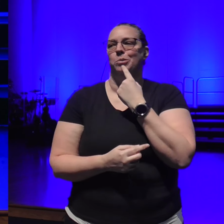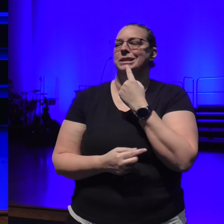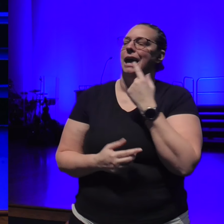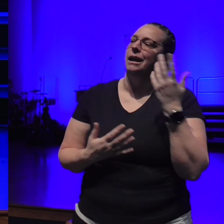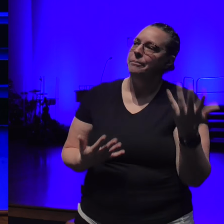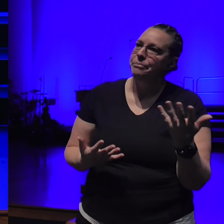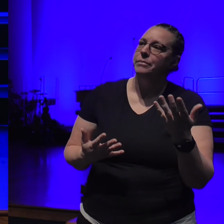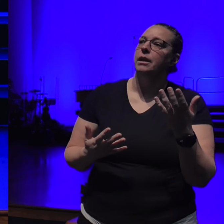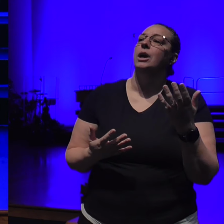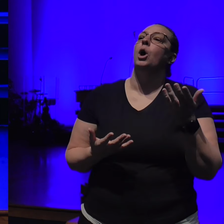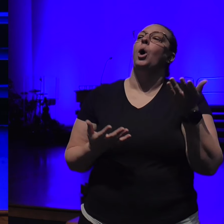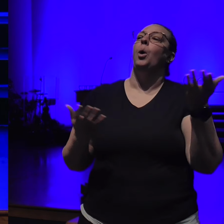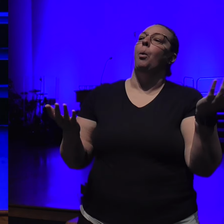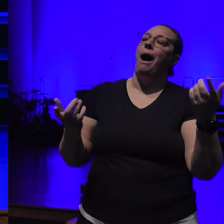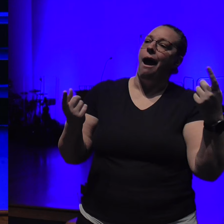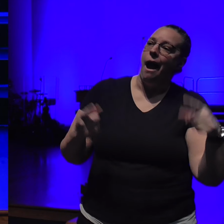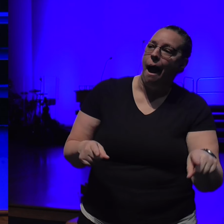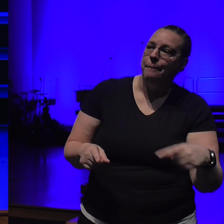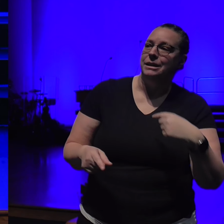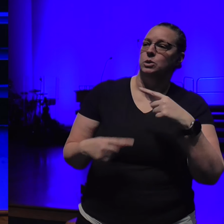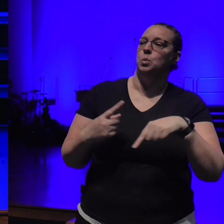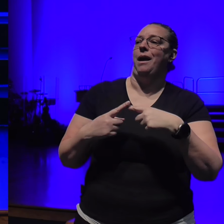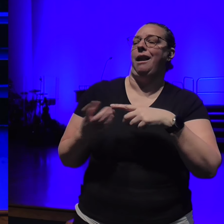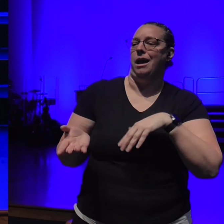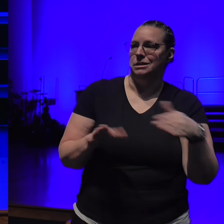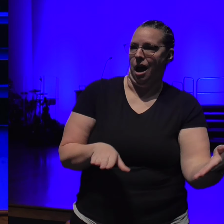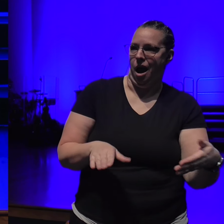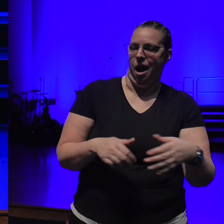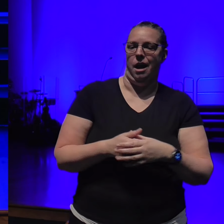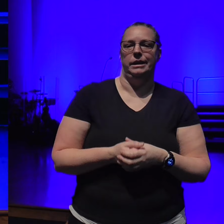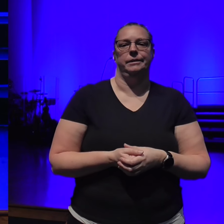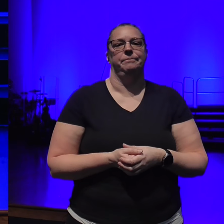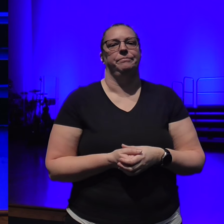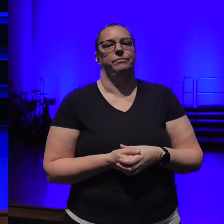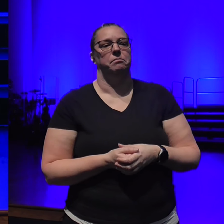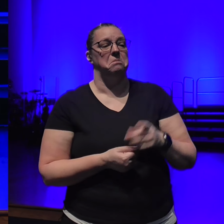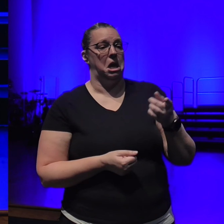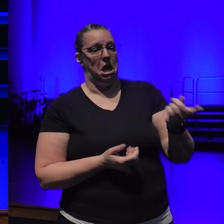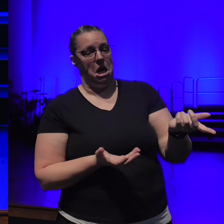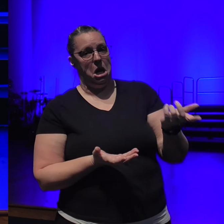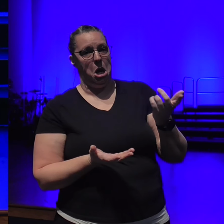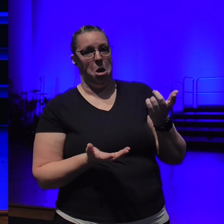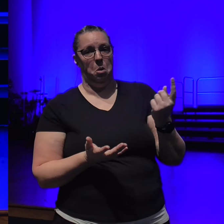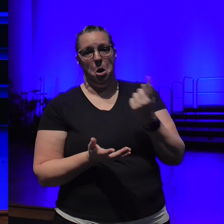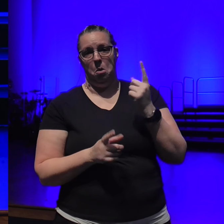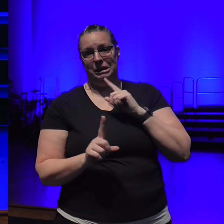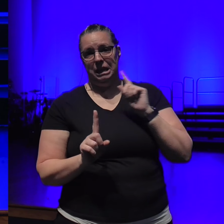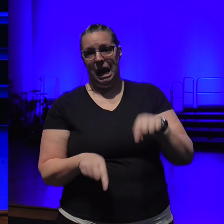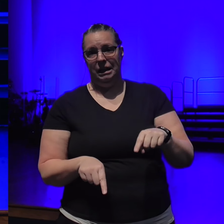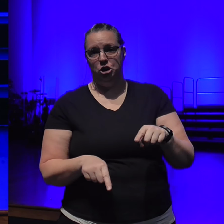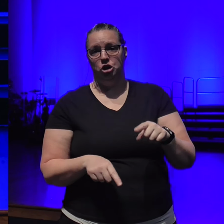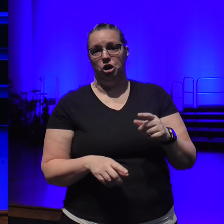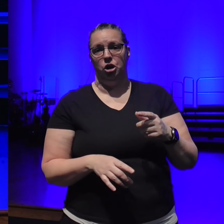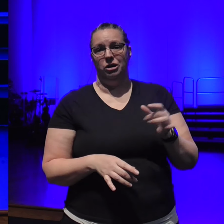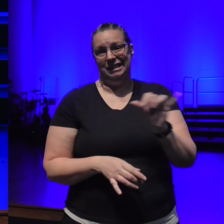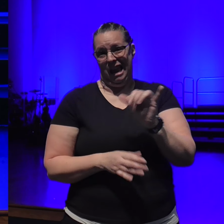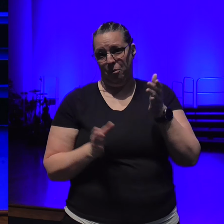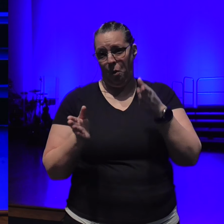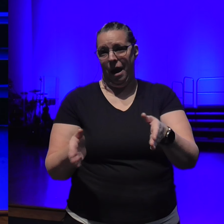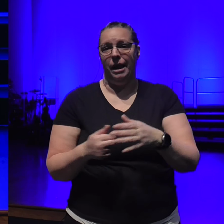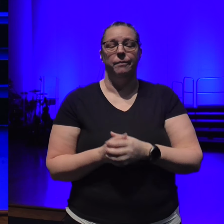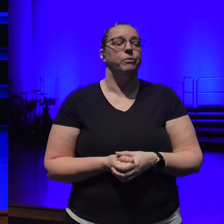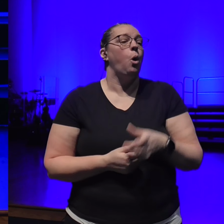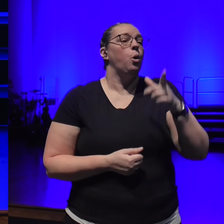like, "Master, what happens to me when I die?" And Maharshi would almost always answer every question the same way. He'd